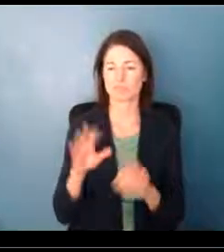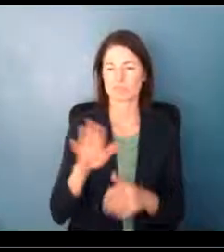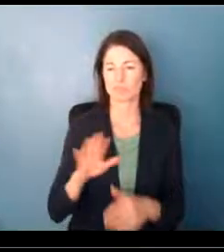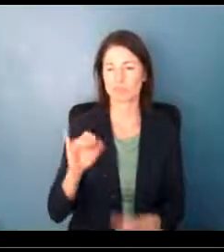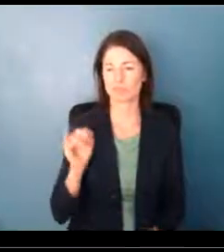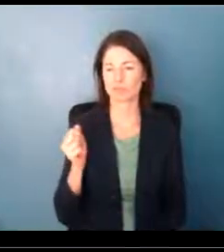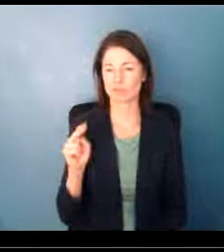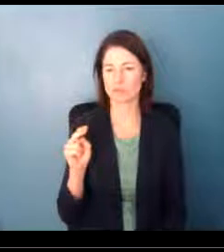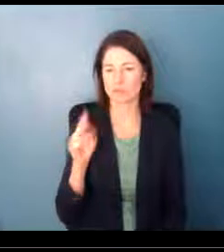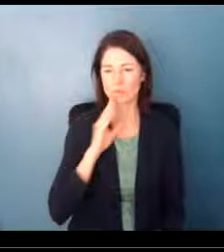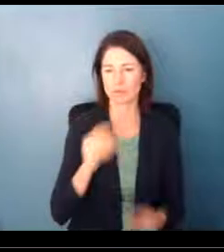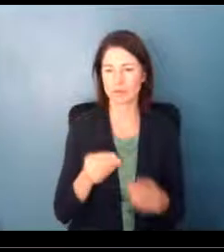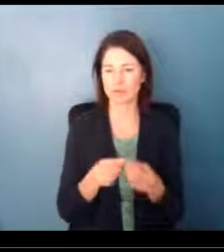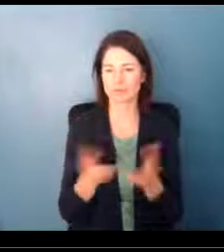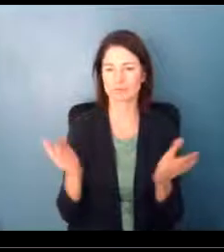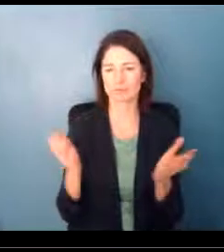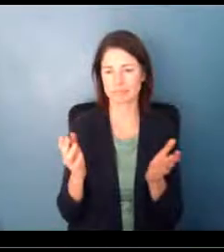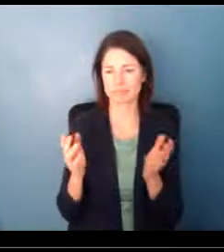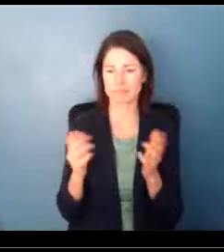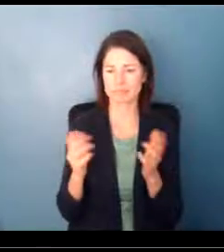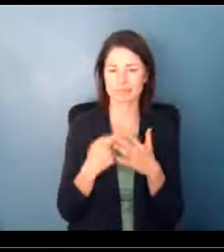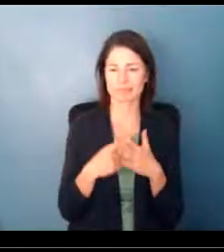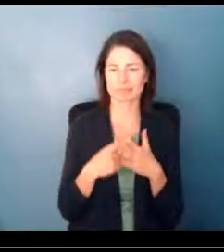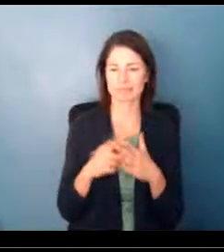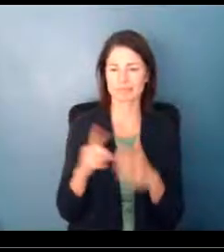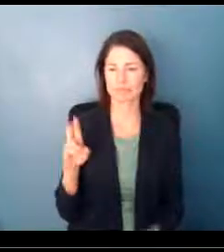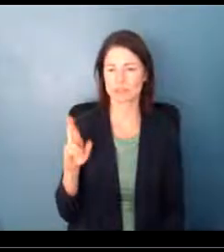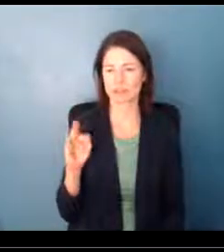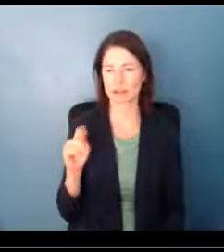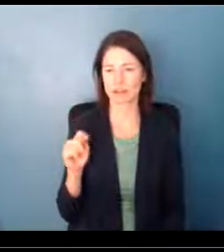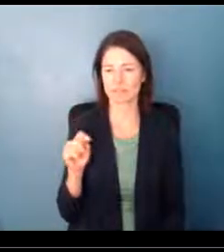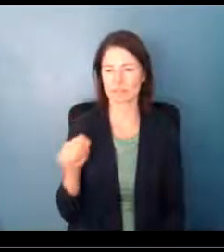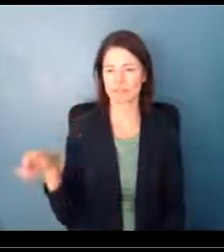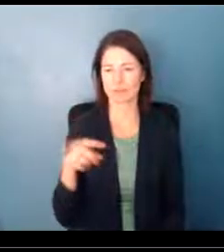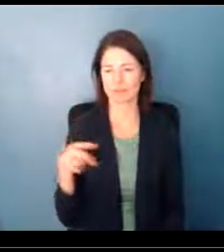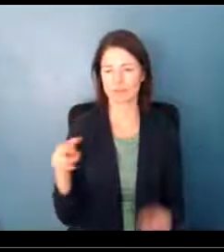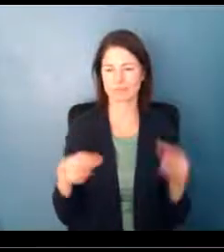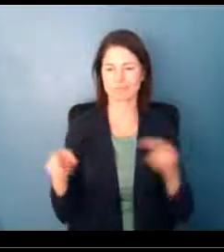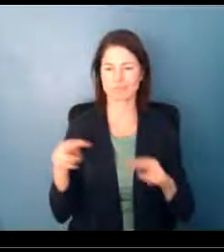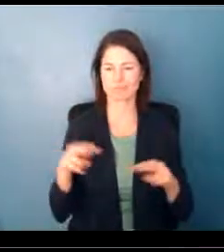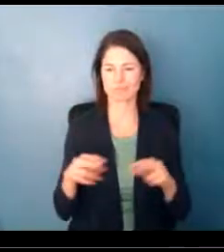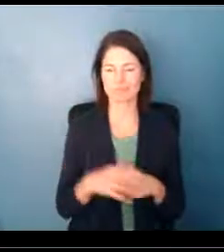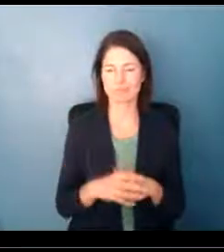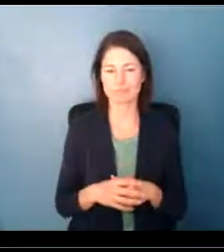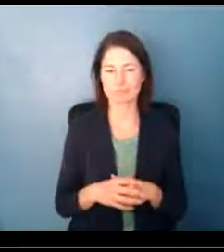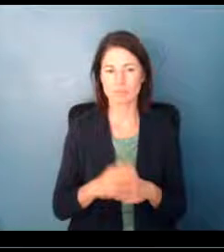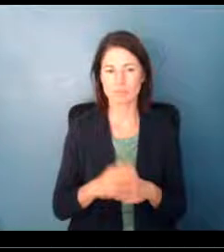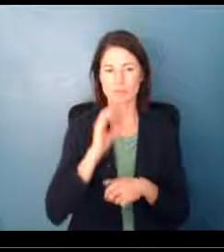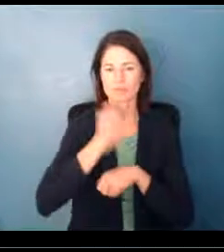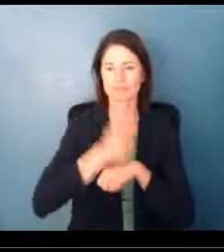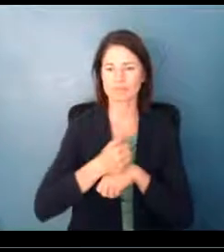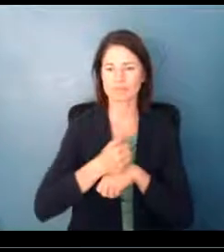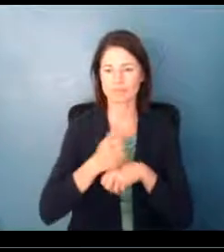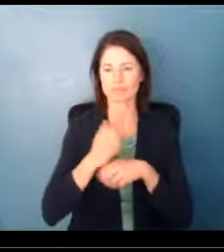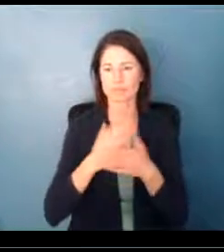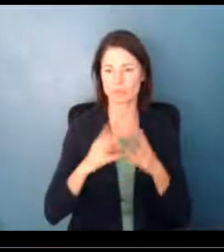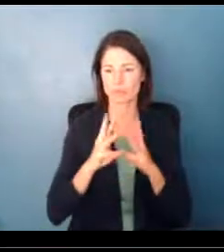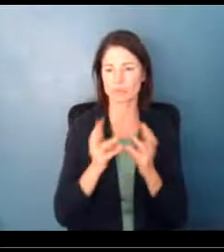that subsequent draft for everyone to take a look at. And I think we'll be holding some workshops where we'll have some